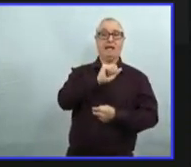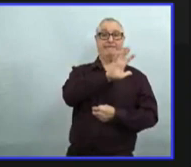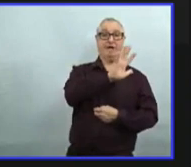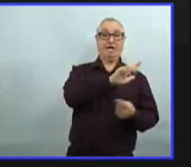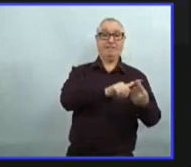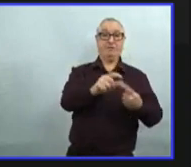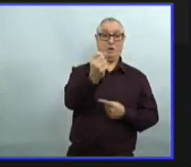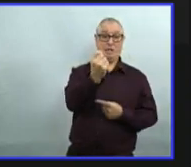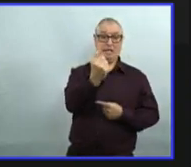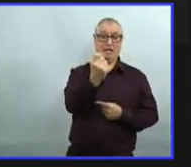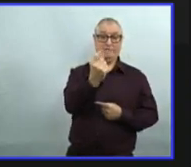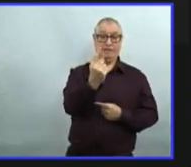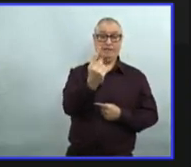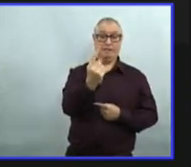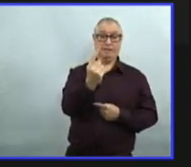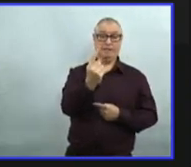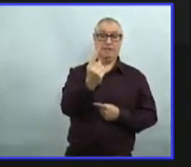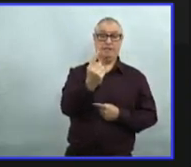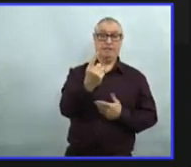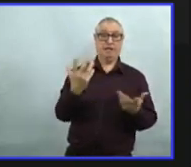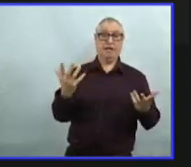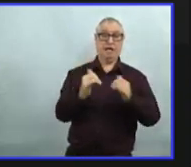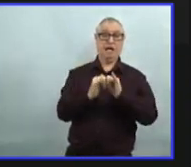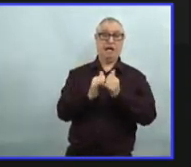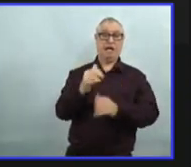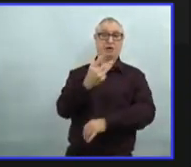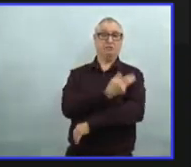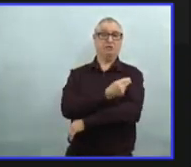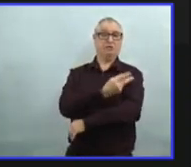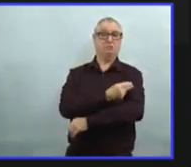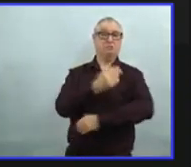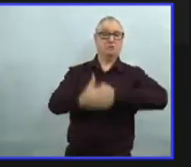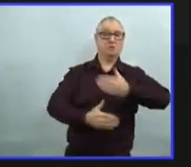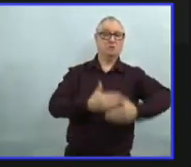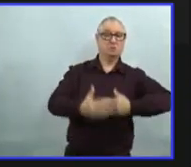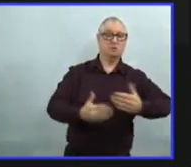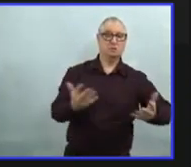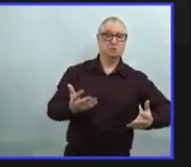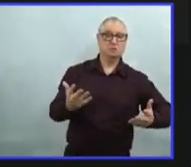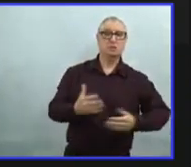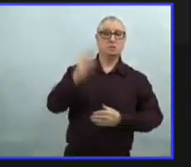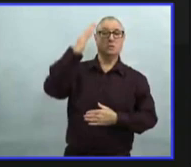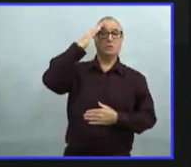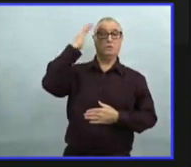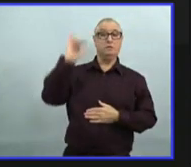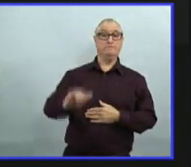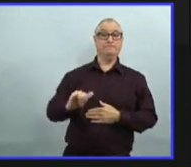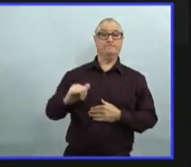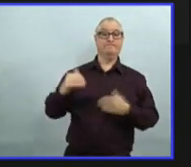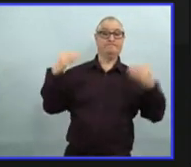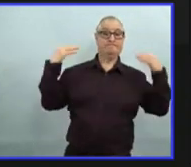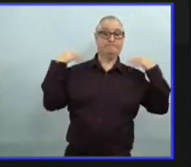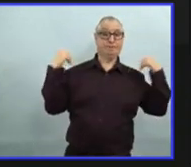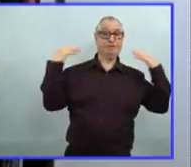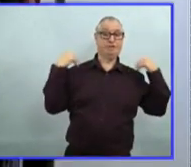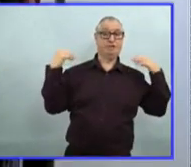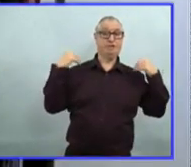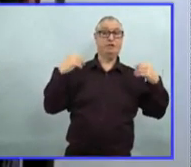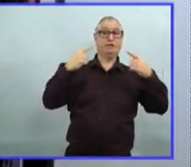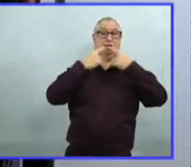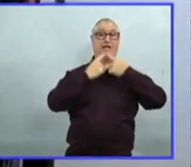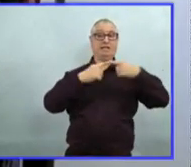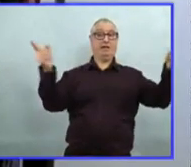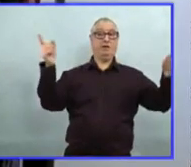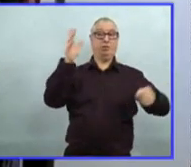There was a call from the Minister of Education to get the kids vaccinated during the holidays. So how is it going?